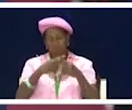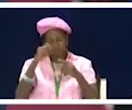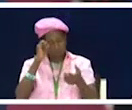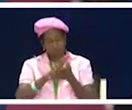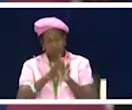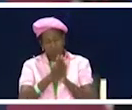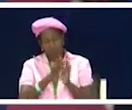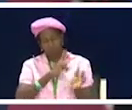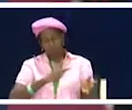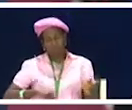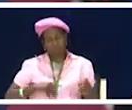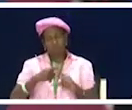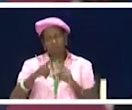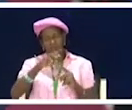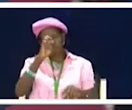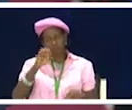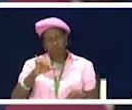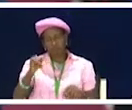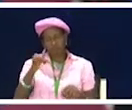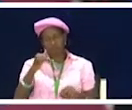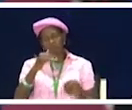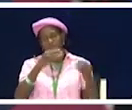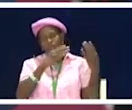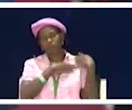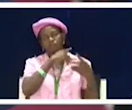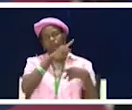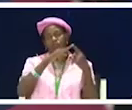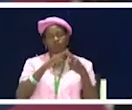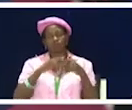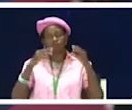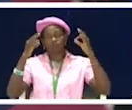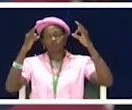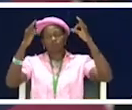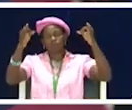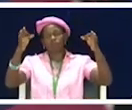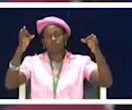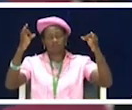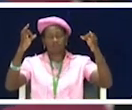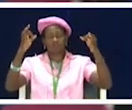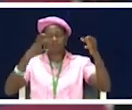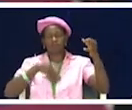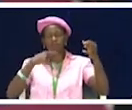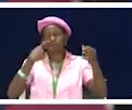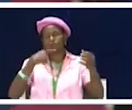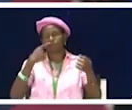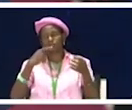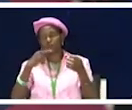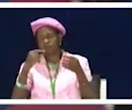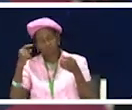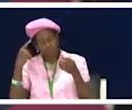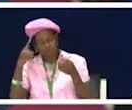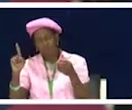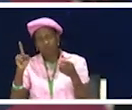But the everlasting arms went to the future and said, boy,